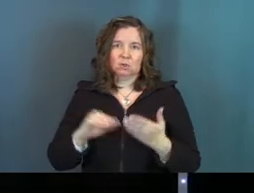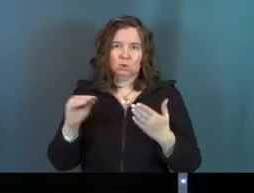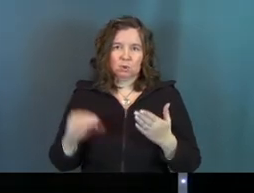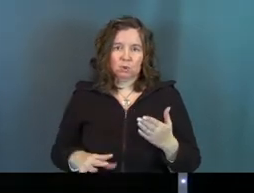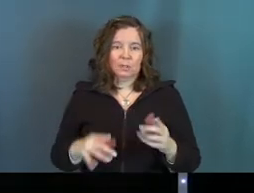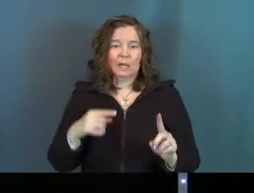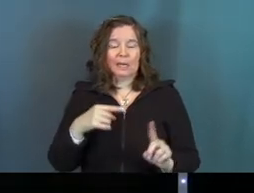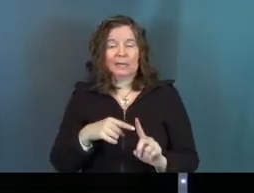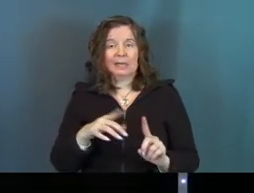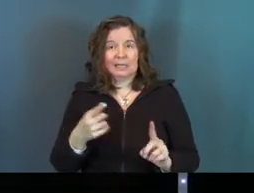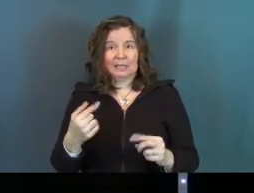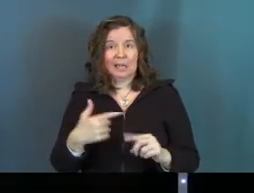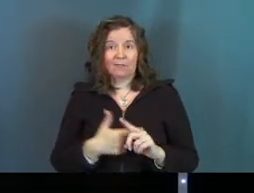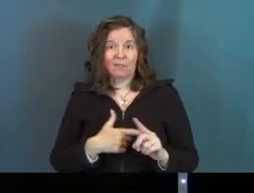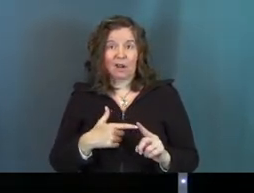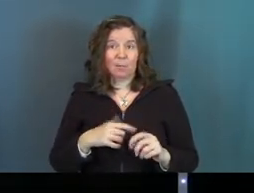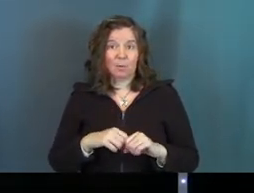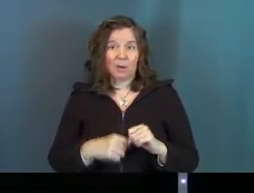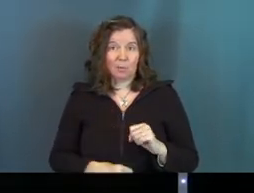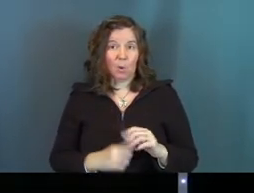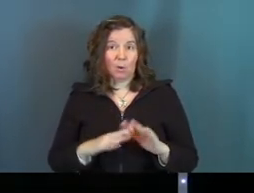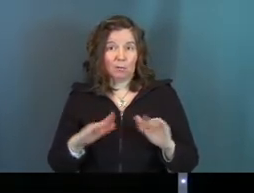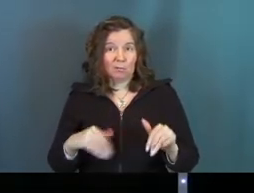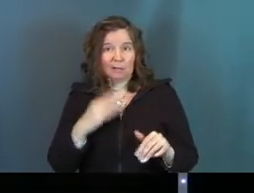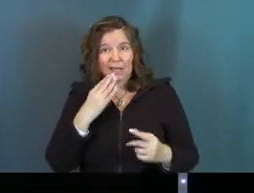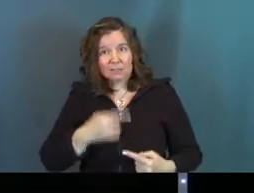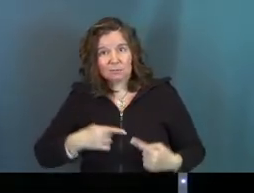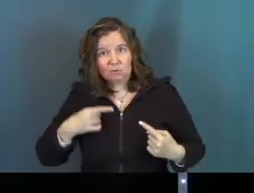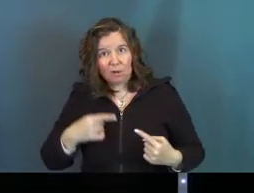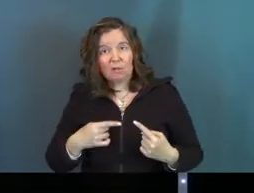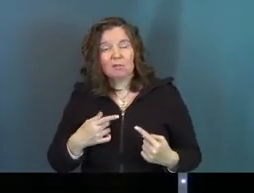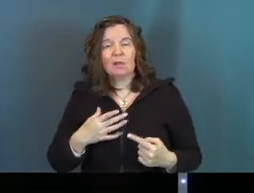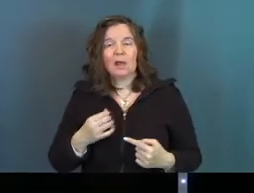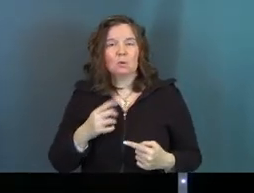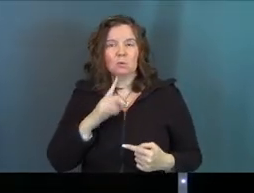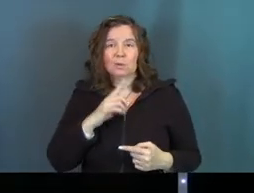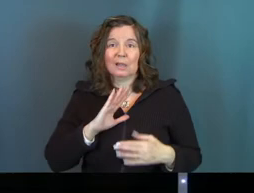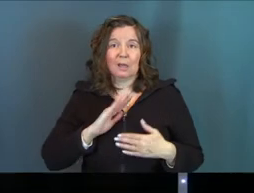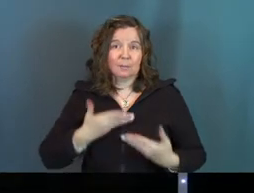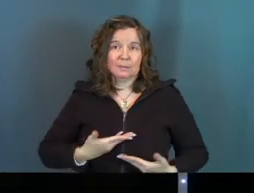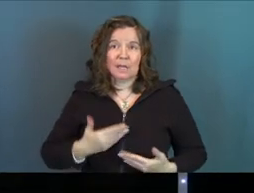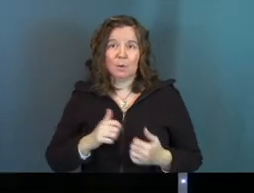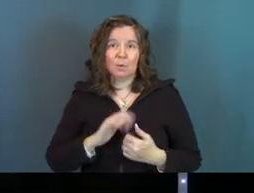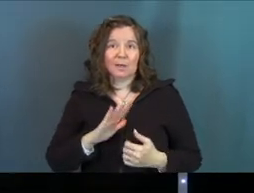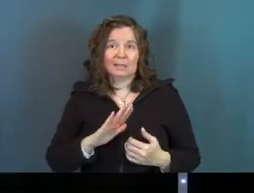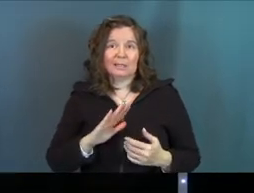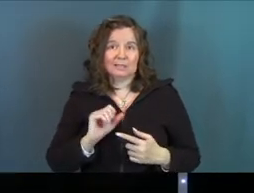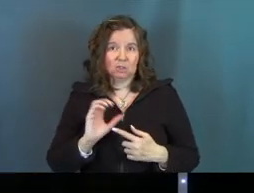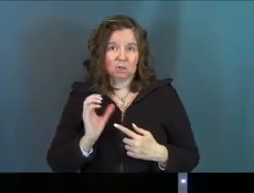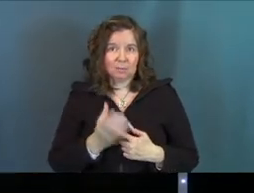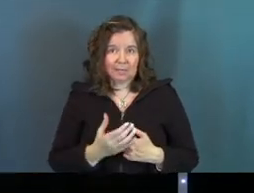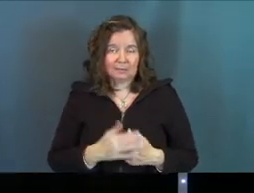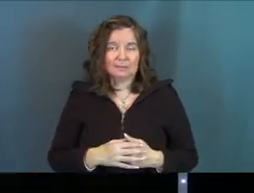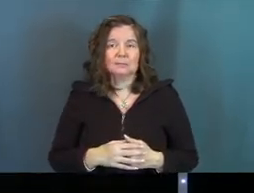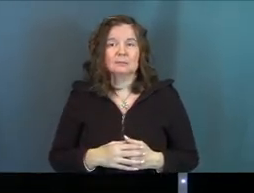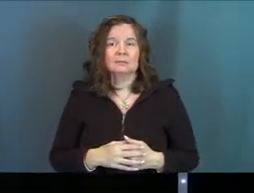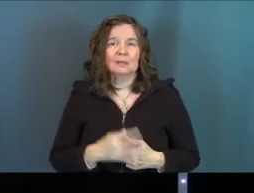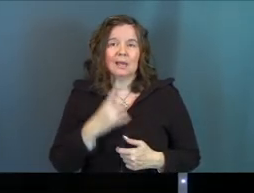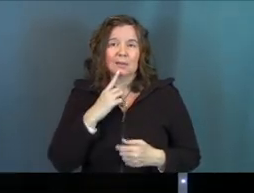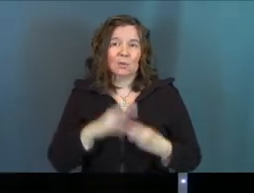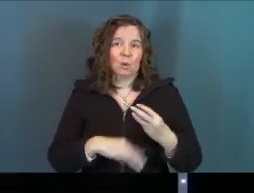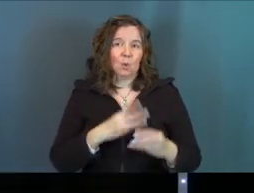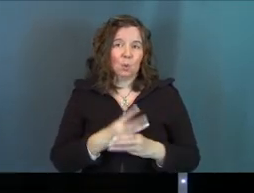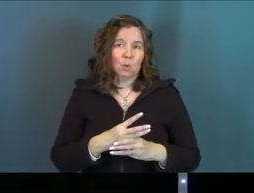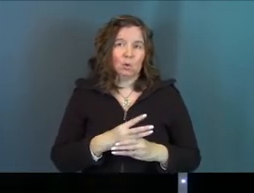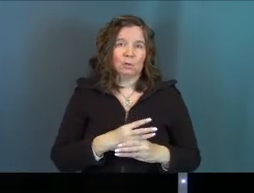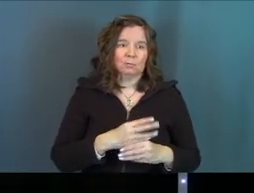student. And he did come from a pretty broken place, had some struggles, and was just really upset with his kind of circumstance, upset at the world,